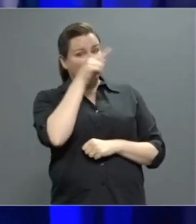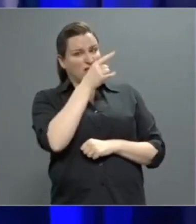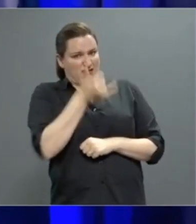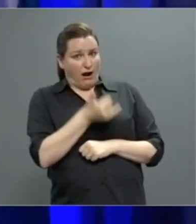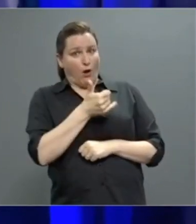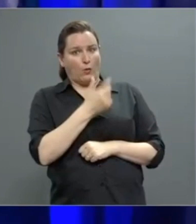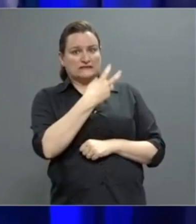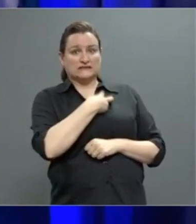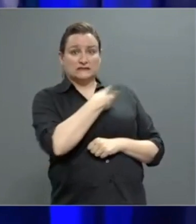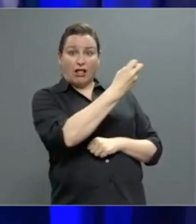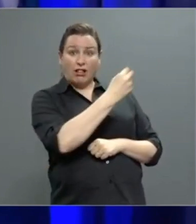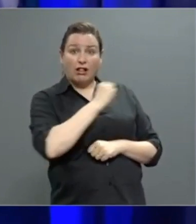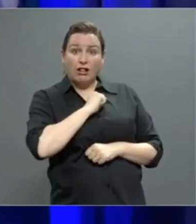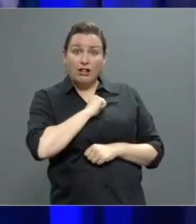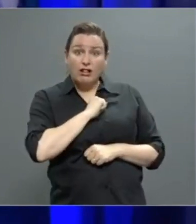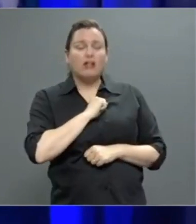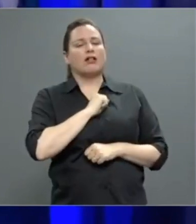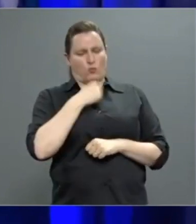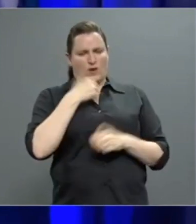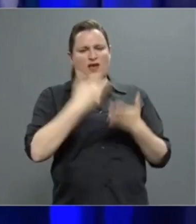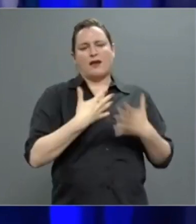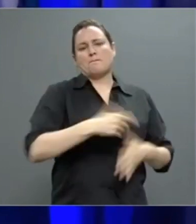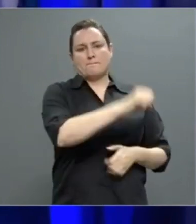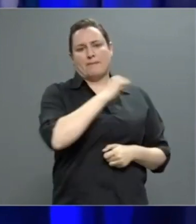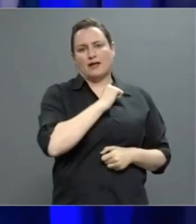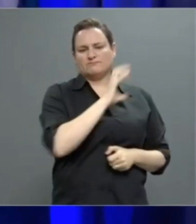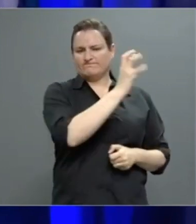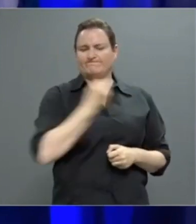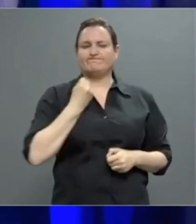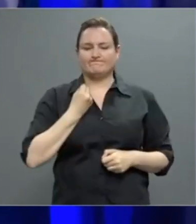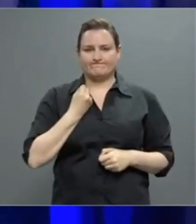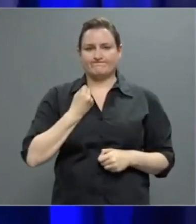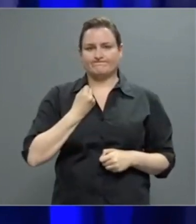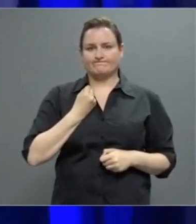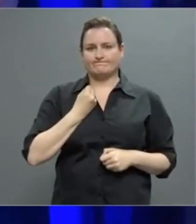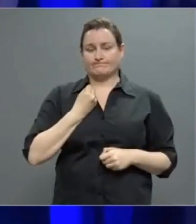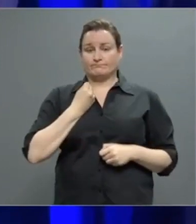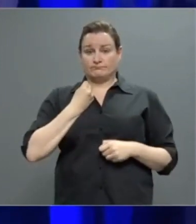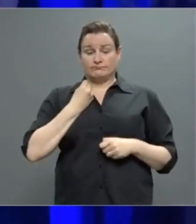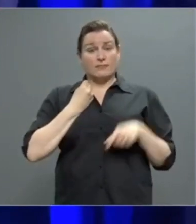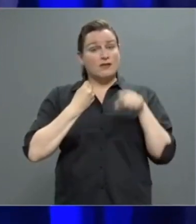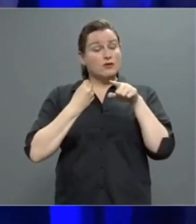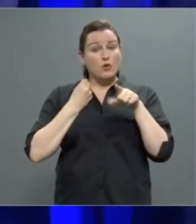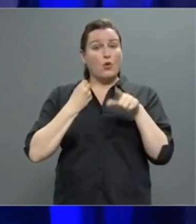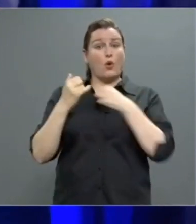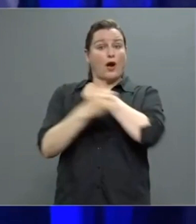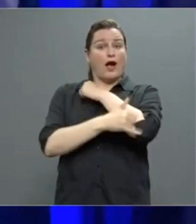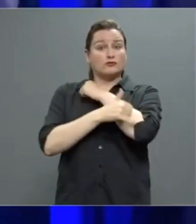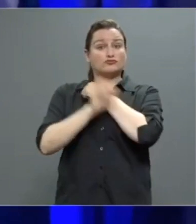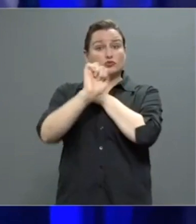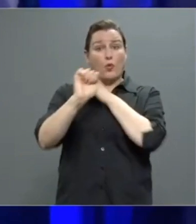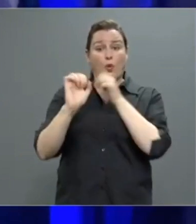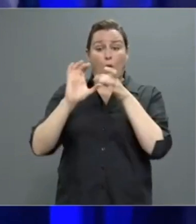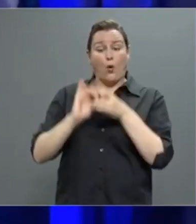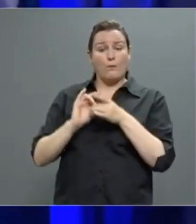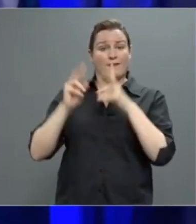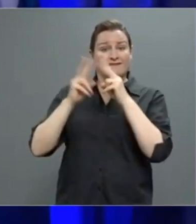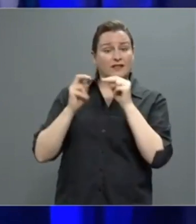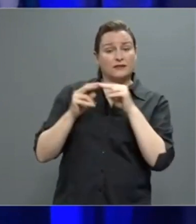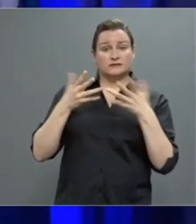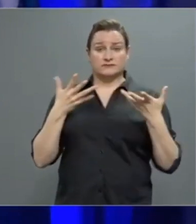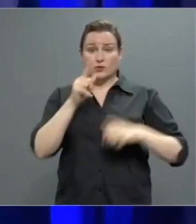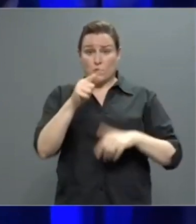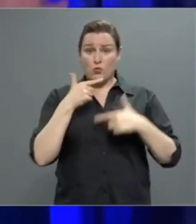away from us in the first place. And it doesn't matter which part of the country you come from, what language you